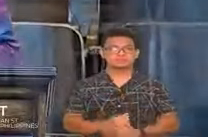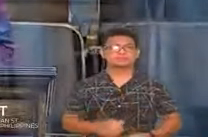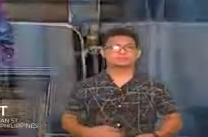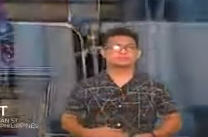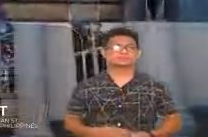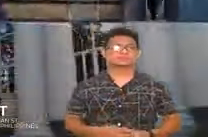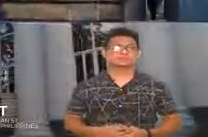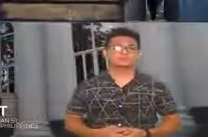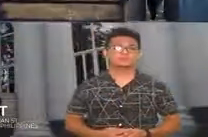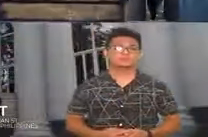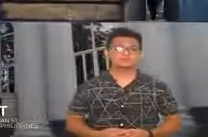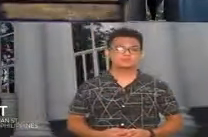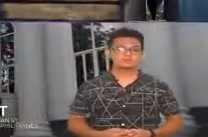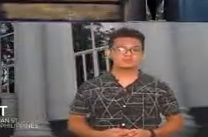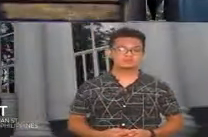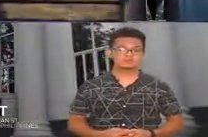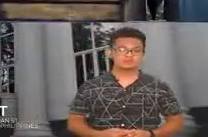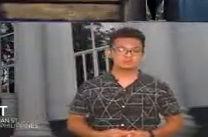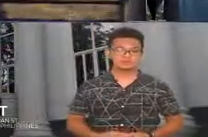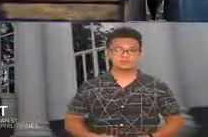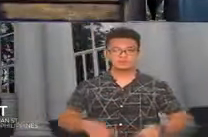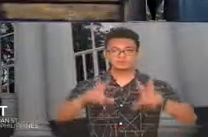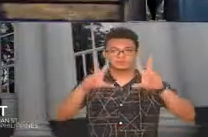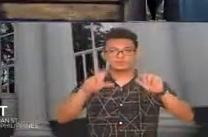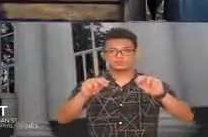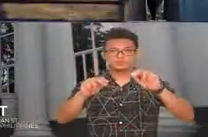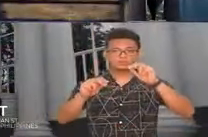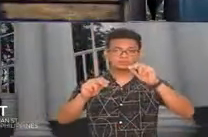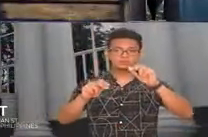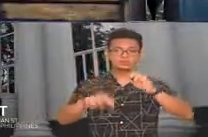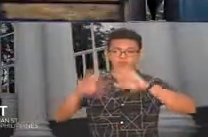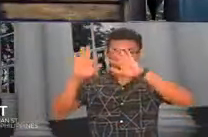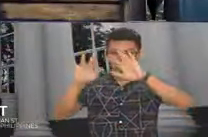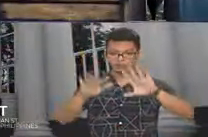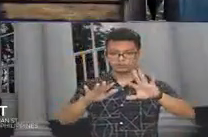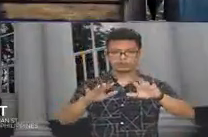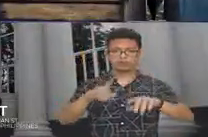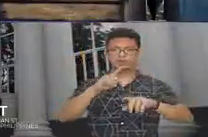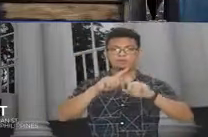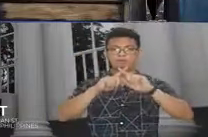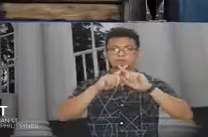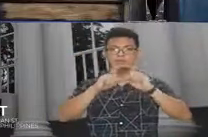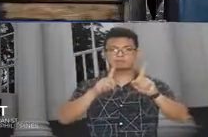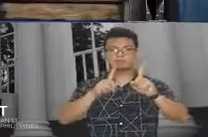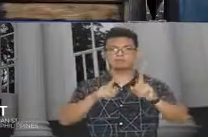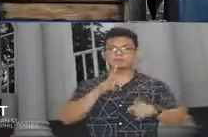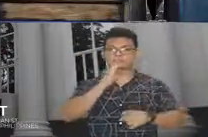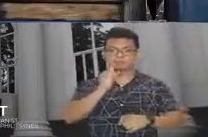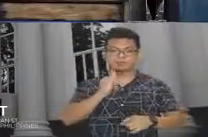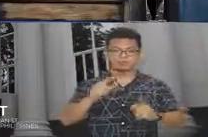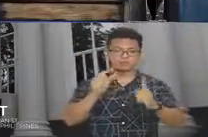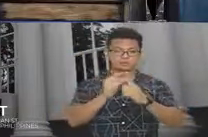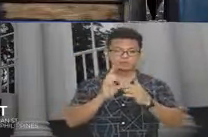Before whom I stand, there shall not be dew nor rain these years, but according to my word. Look at that.